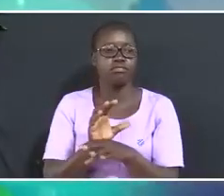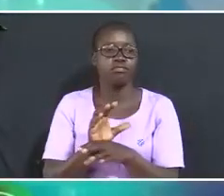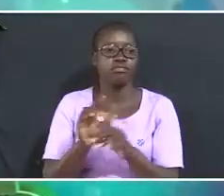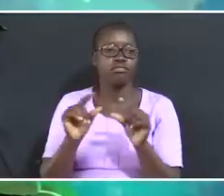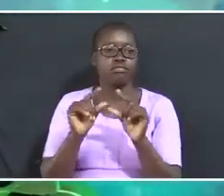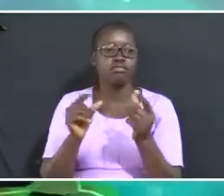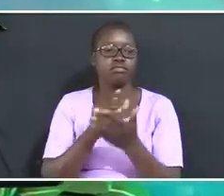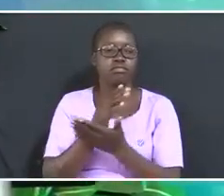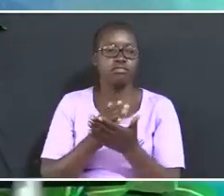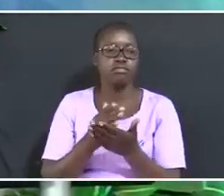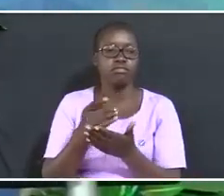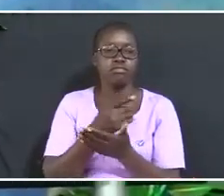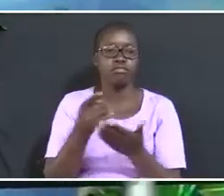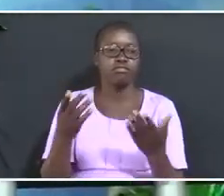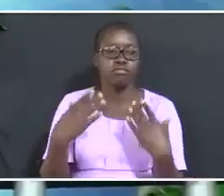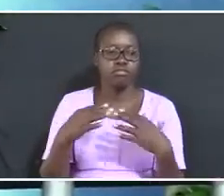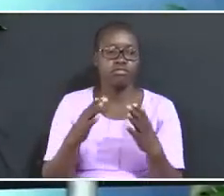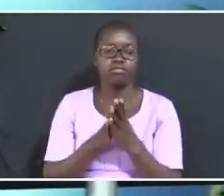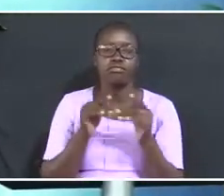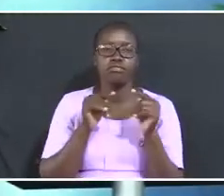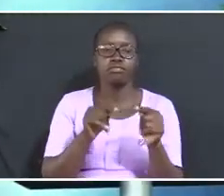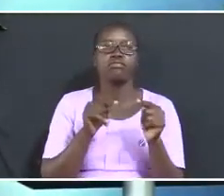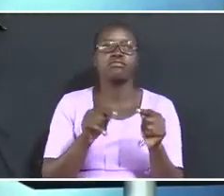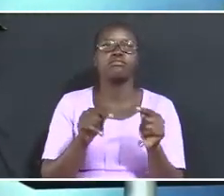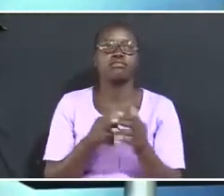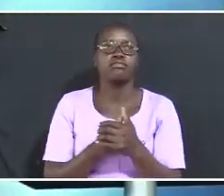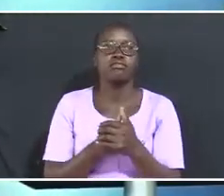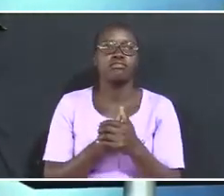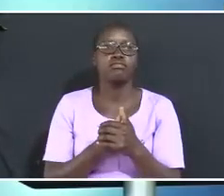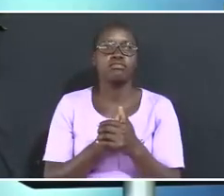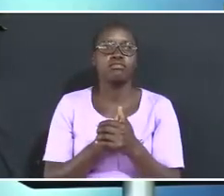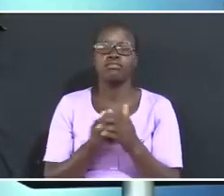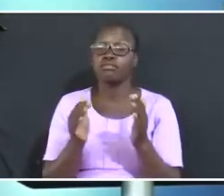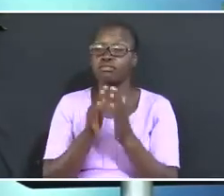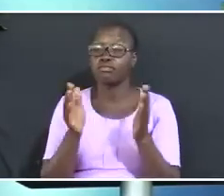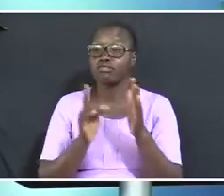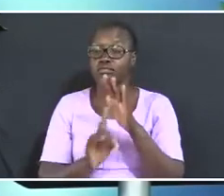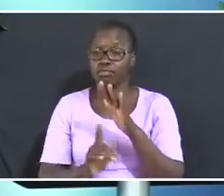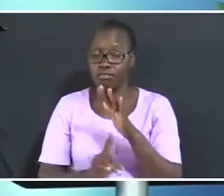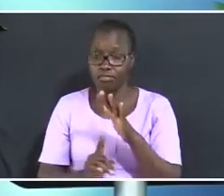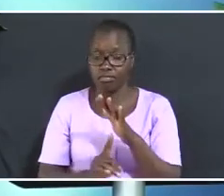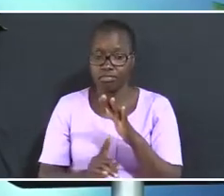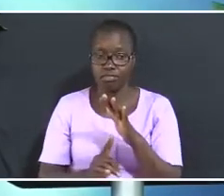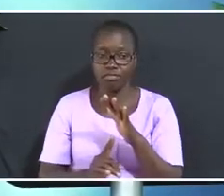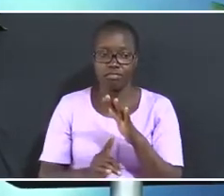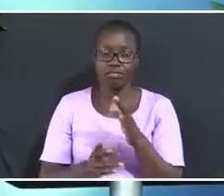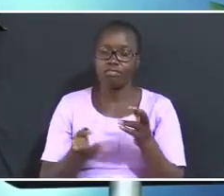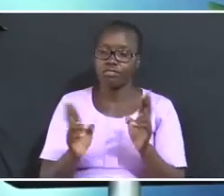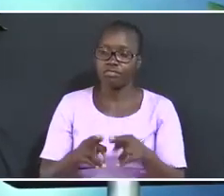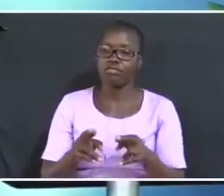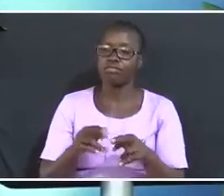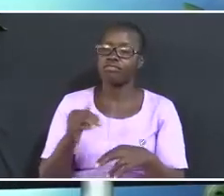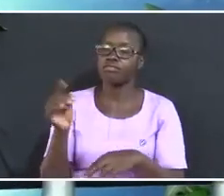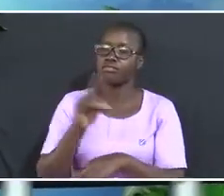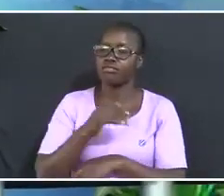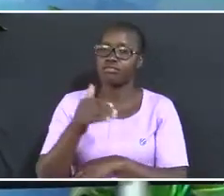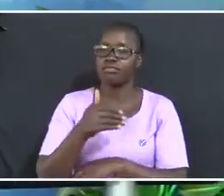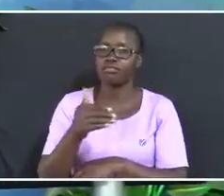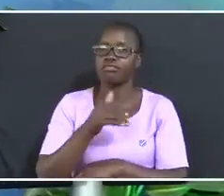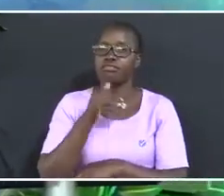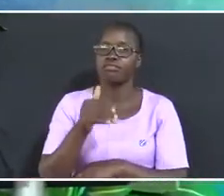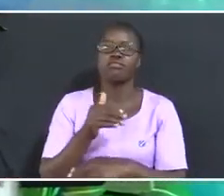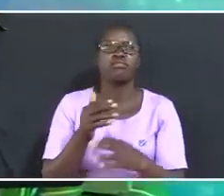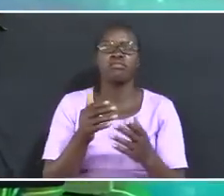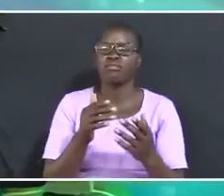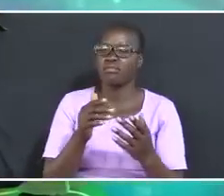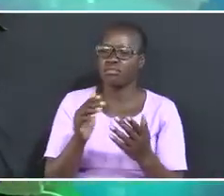behalf of those people who are being persecuted. It's a big ministry. It's happening every day. We should not be